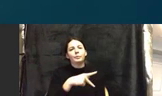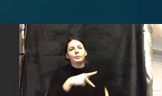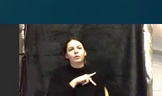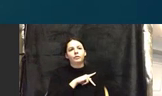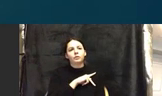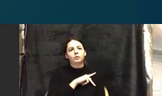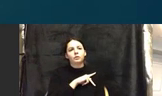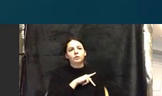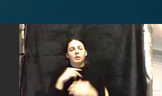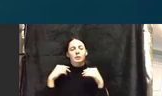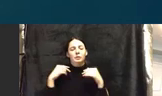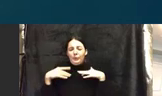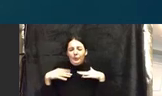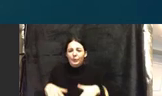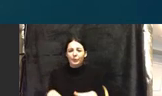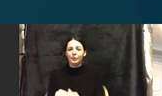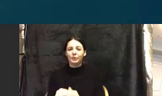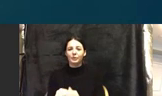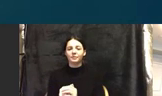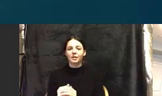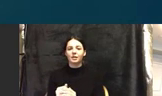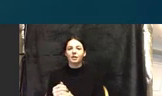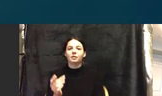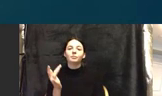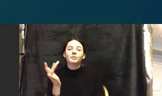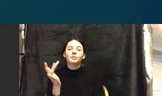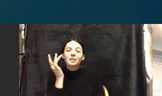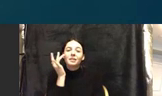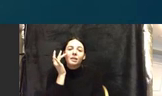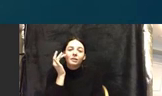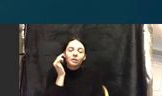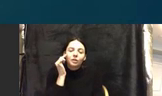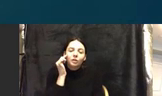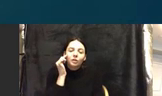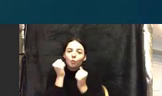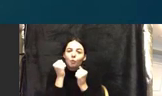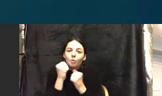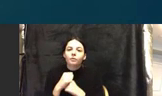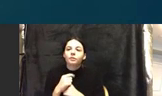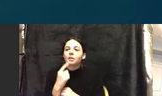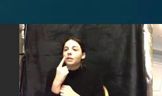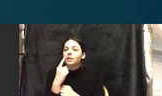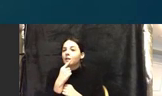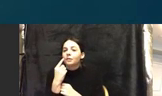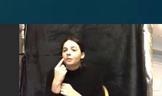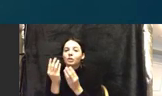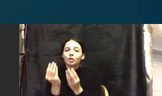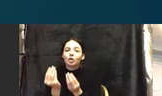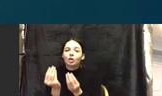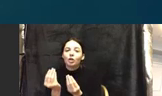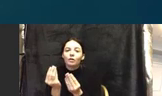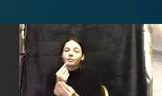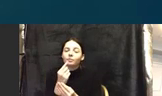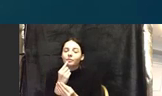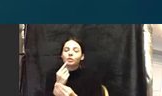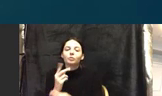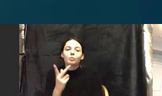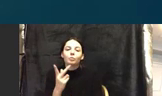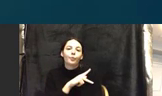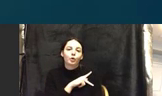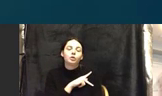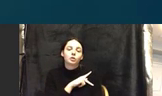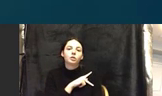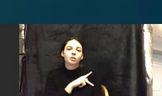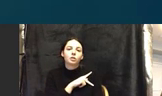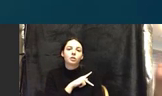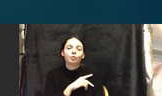touch of the cold cheek or the soft lips. It's definitely more personal and intimate, and it's a way for